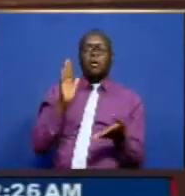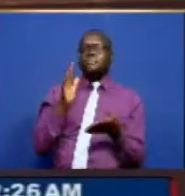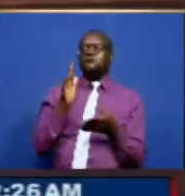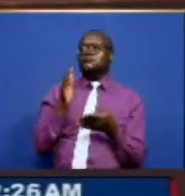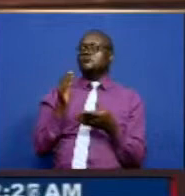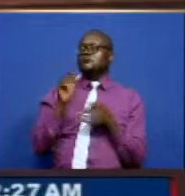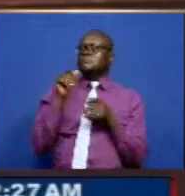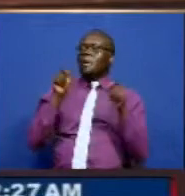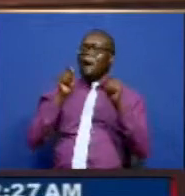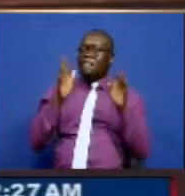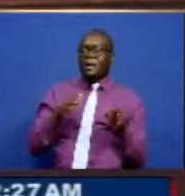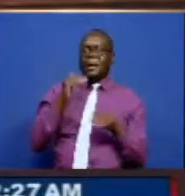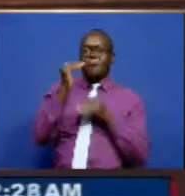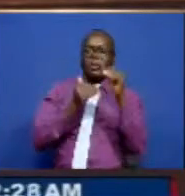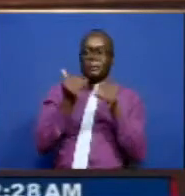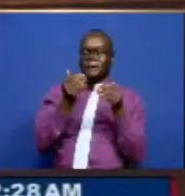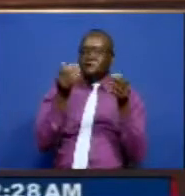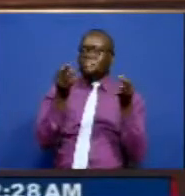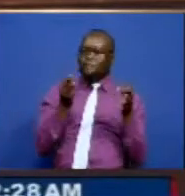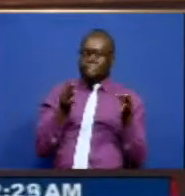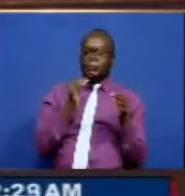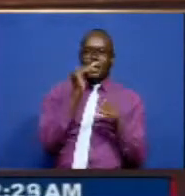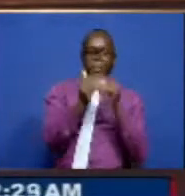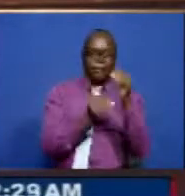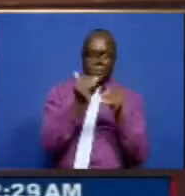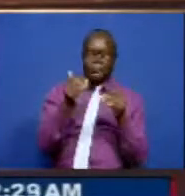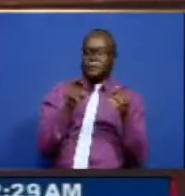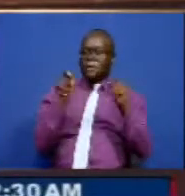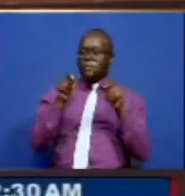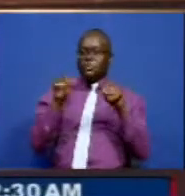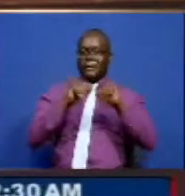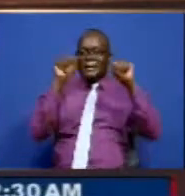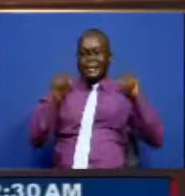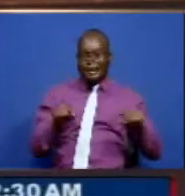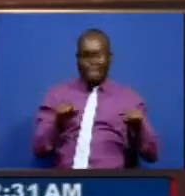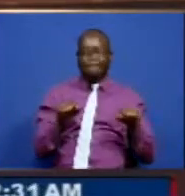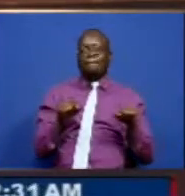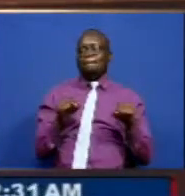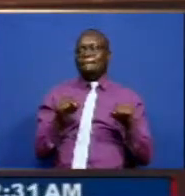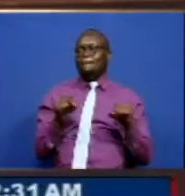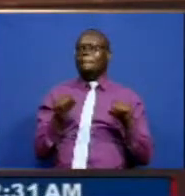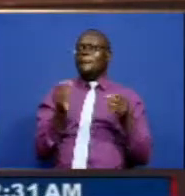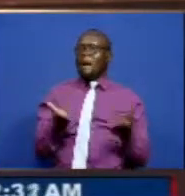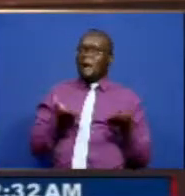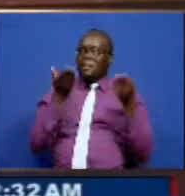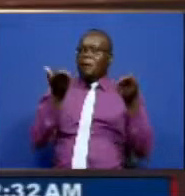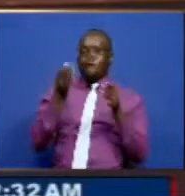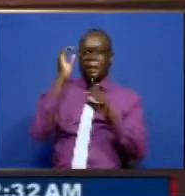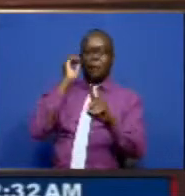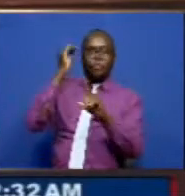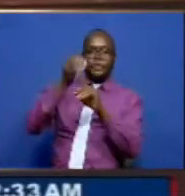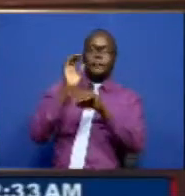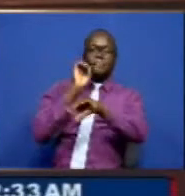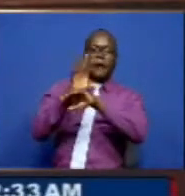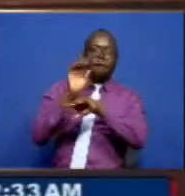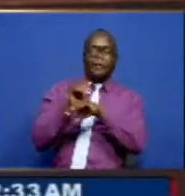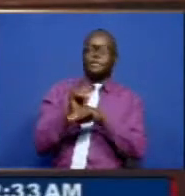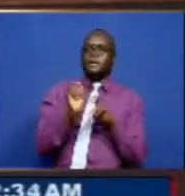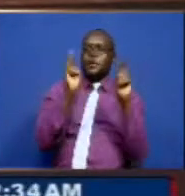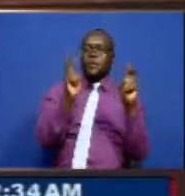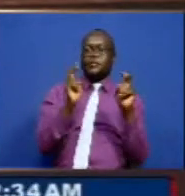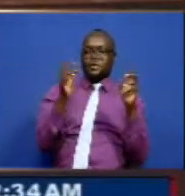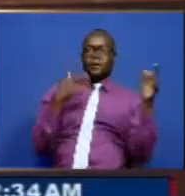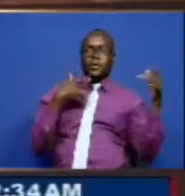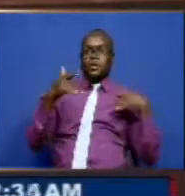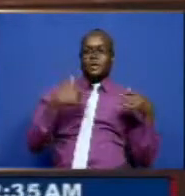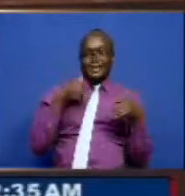governance process, accountability process, control systems, and offer objective advice on issues